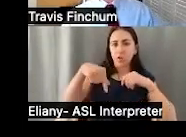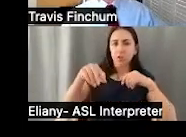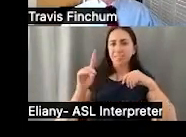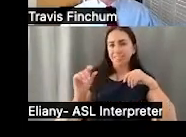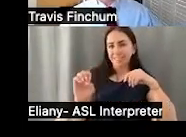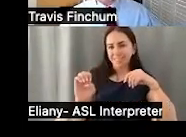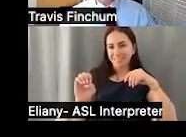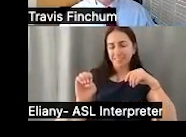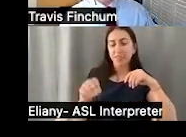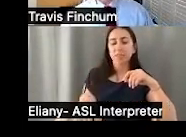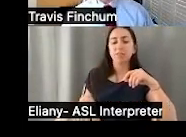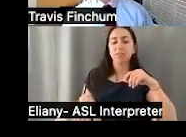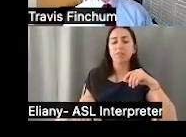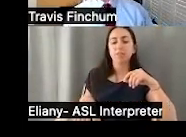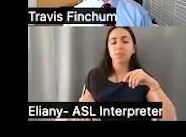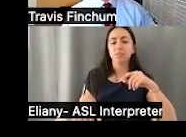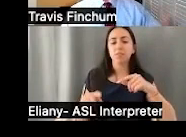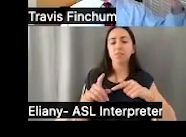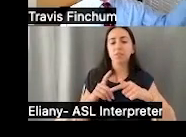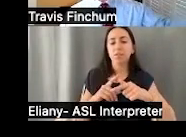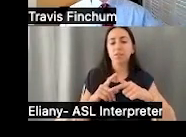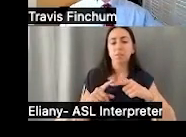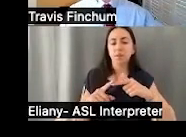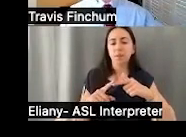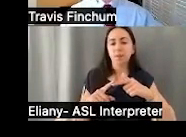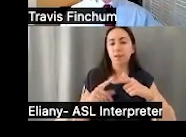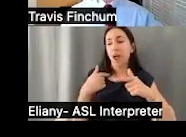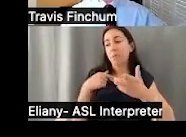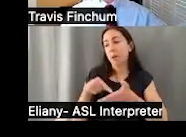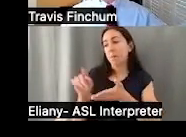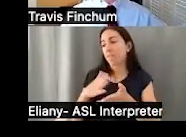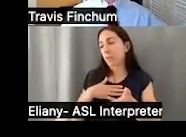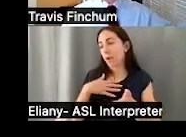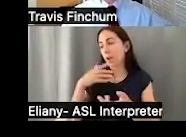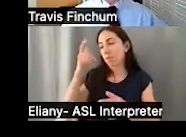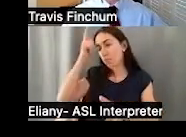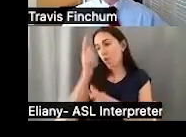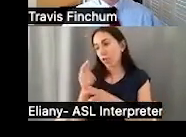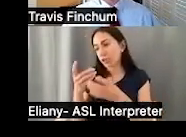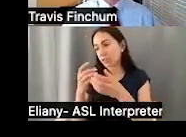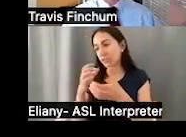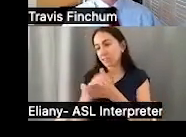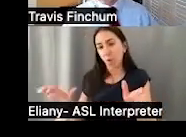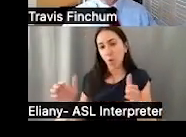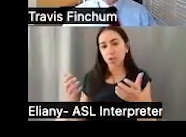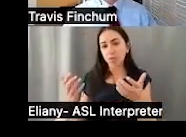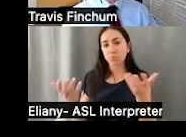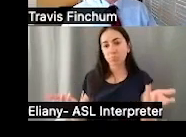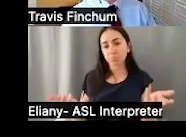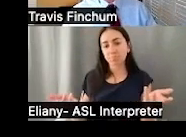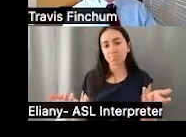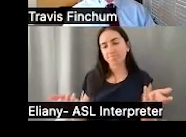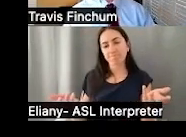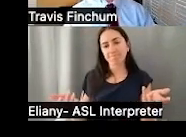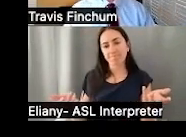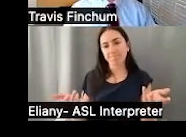paying an expense of someone other than the beneficiary. I'm going to pay for my brother's divorce, pay the lawyer for my brother's divorce. That's not